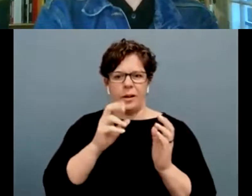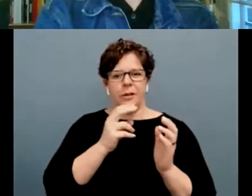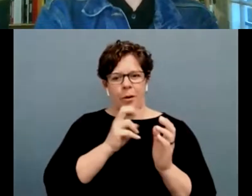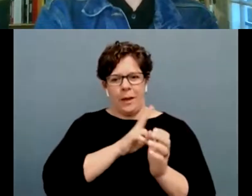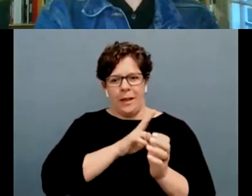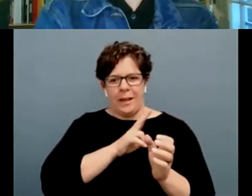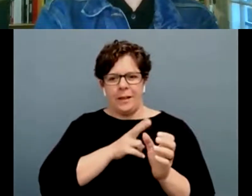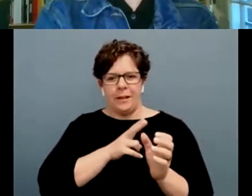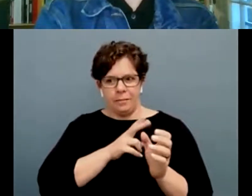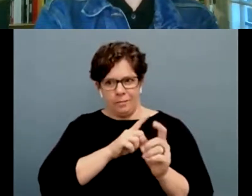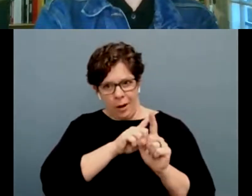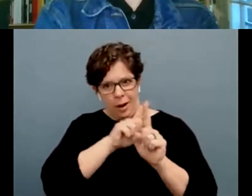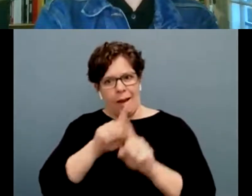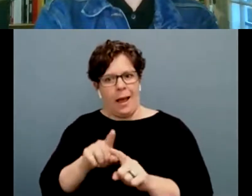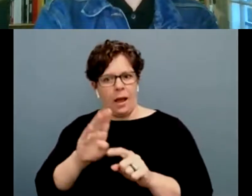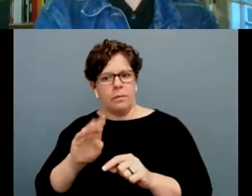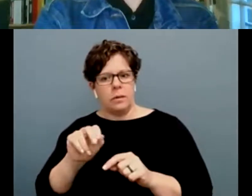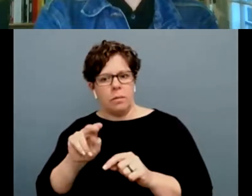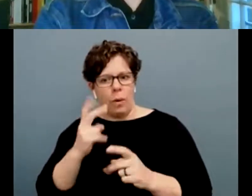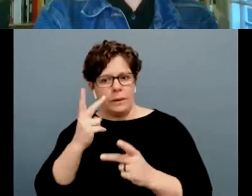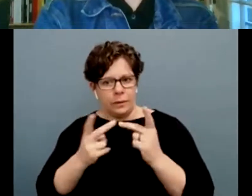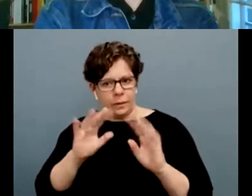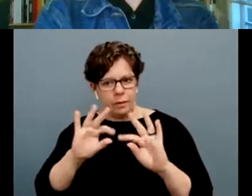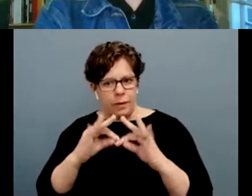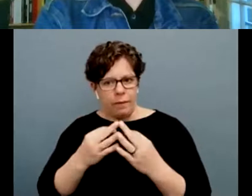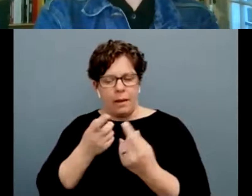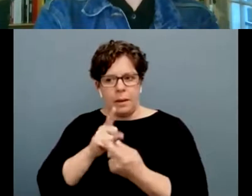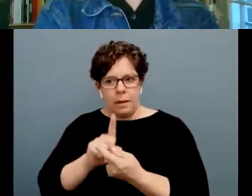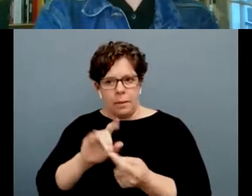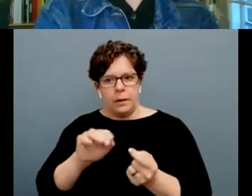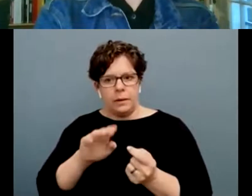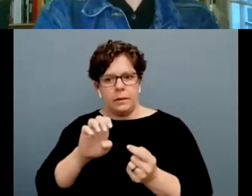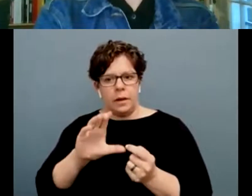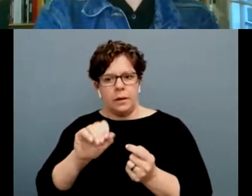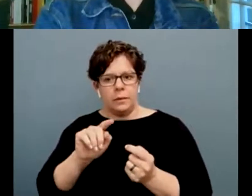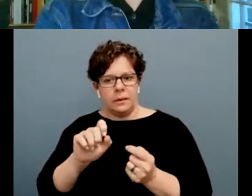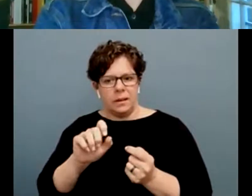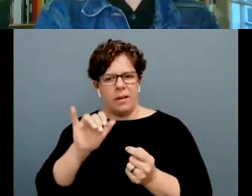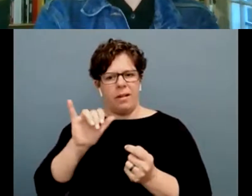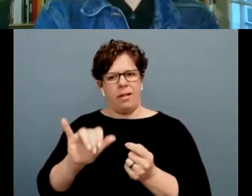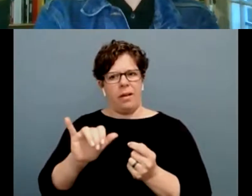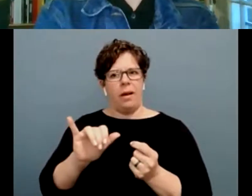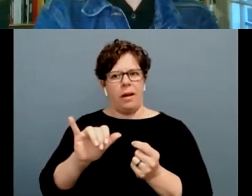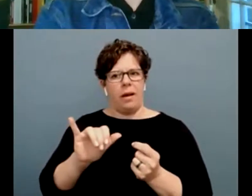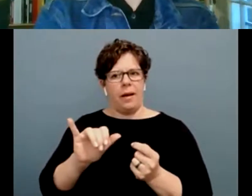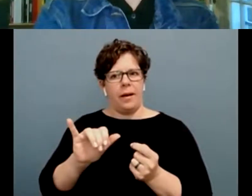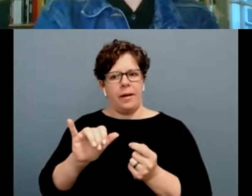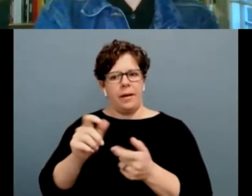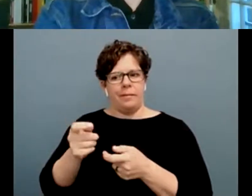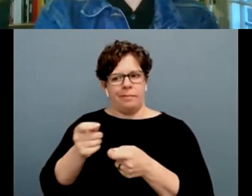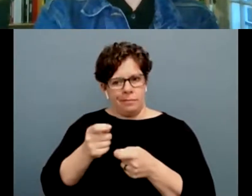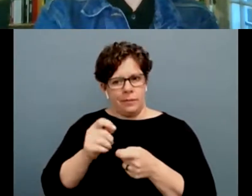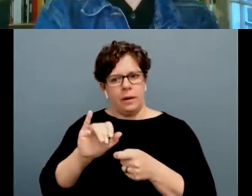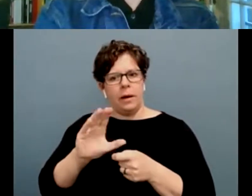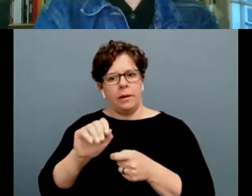Castle's nephew to come out and visit Boise and get to meet James Castle. And so that kind of got him onto the